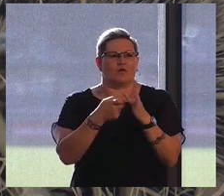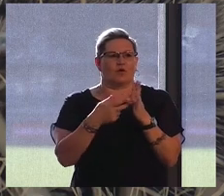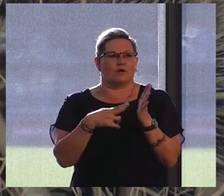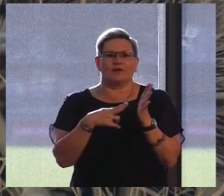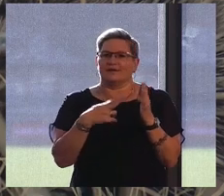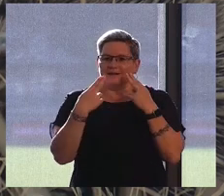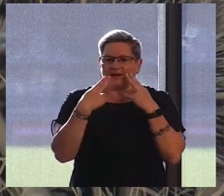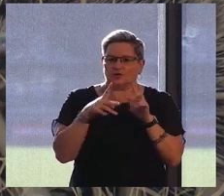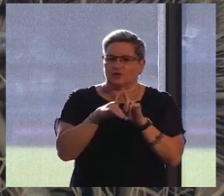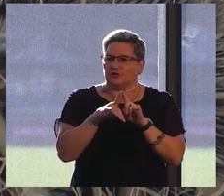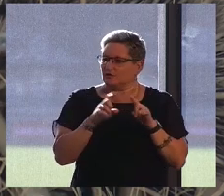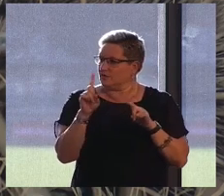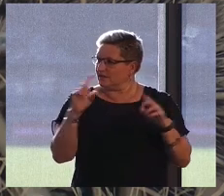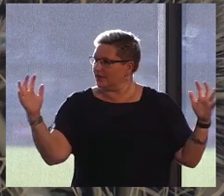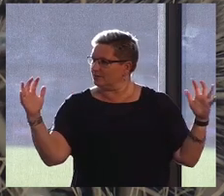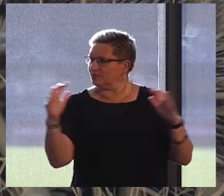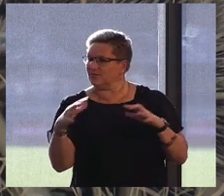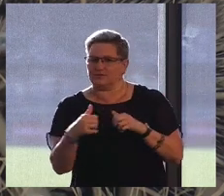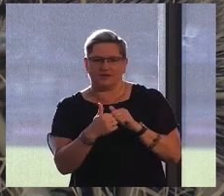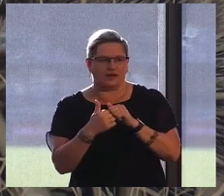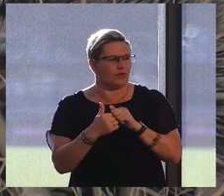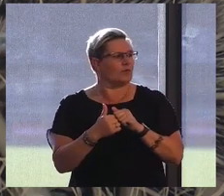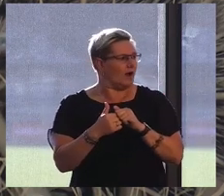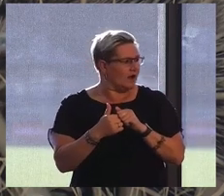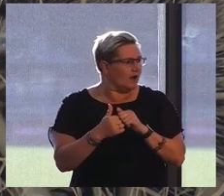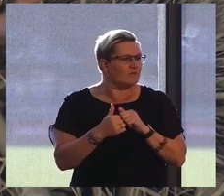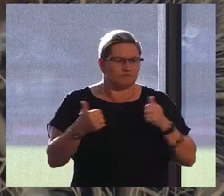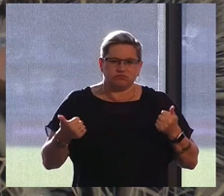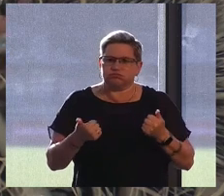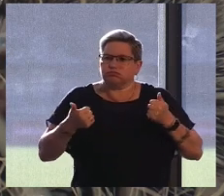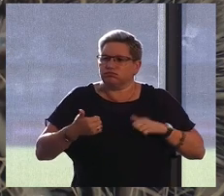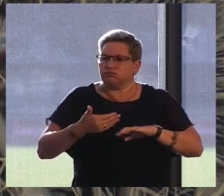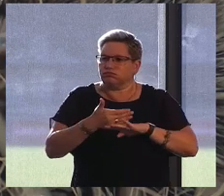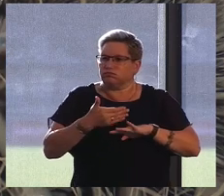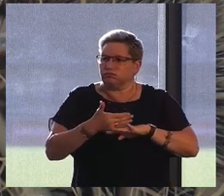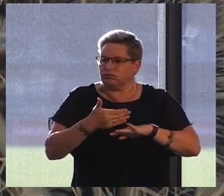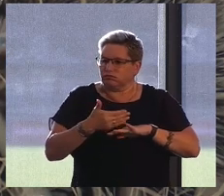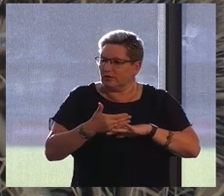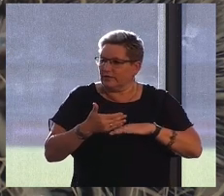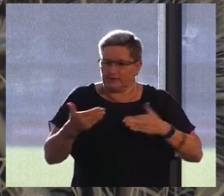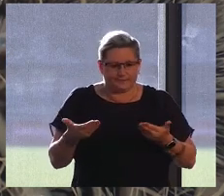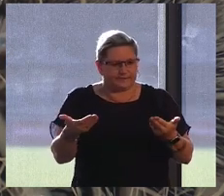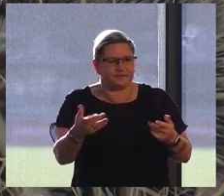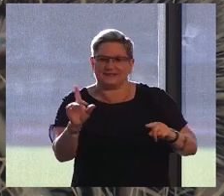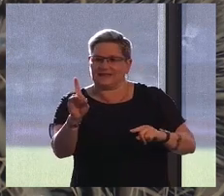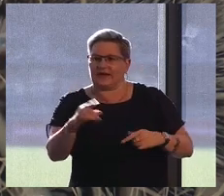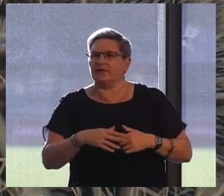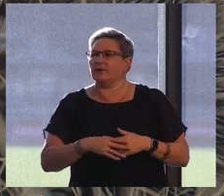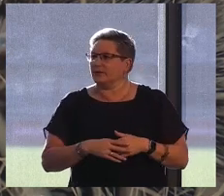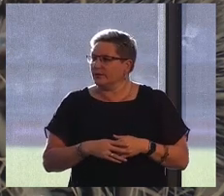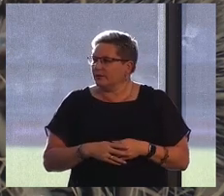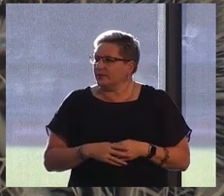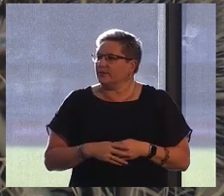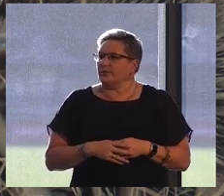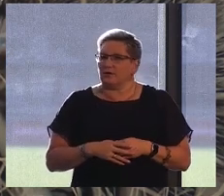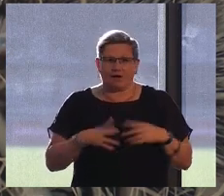this. It takes a lot of work to create a space like this. And, you know, I understand it